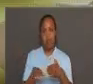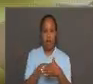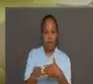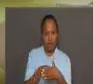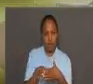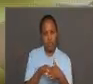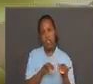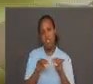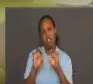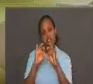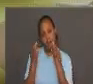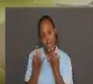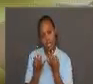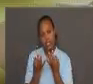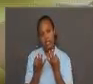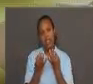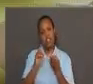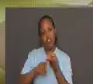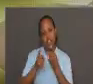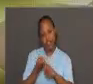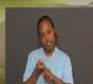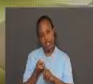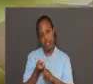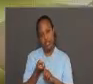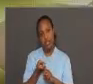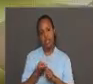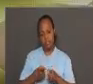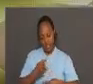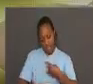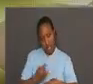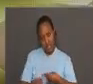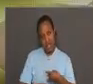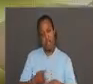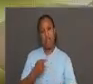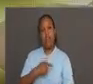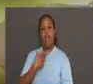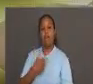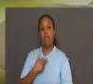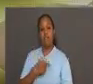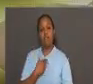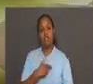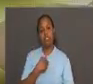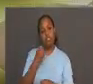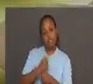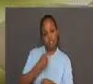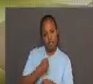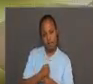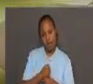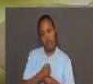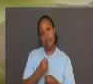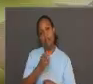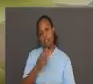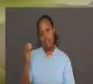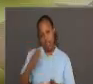including background, such as family, friends, race, religion,